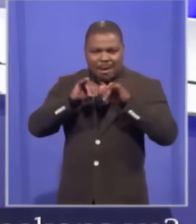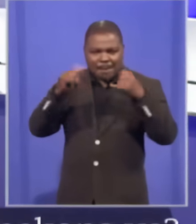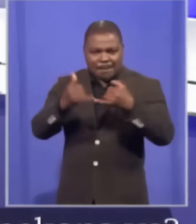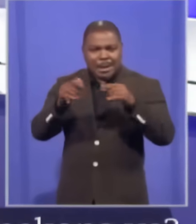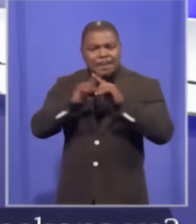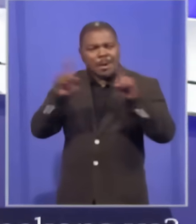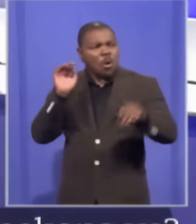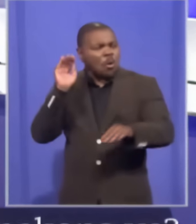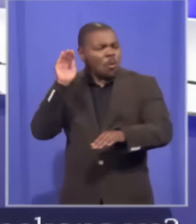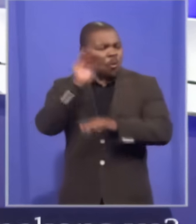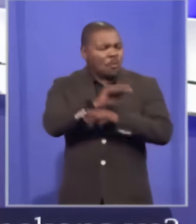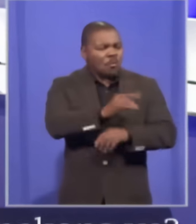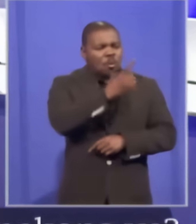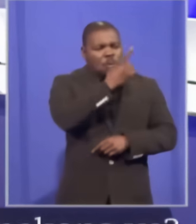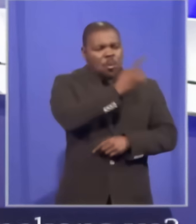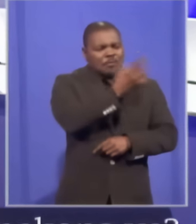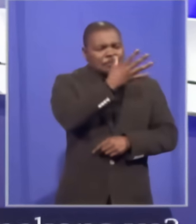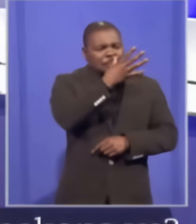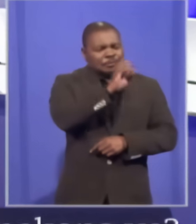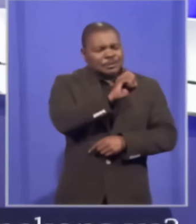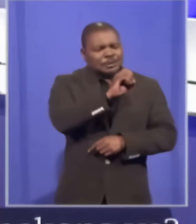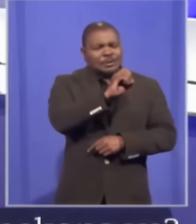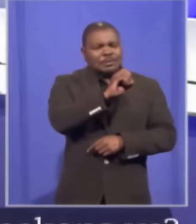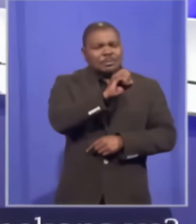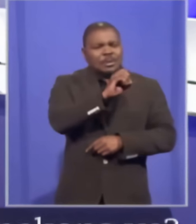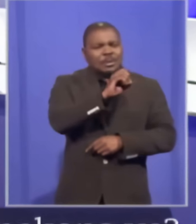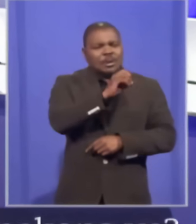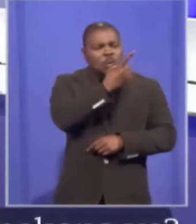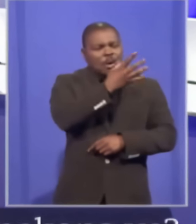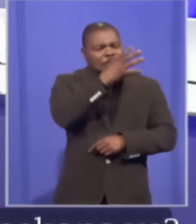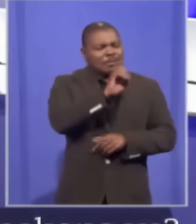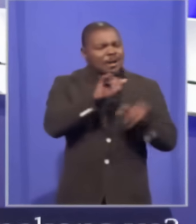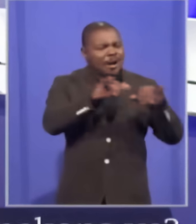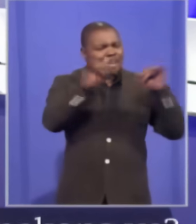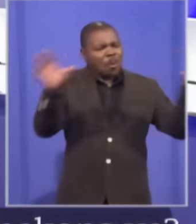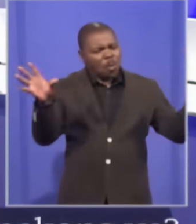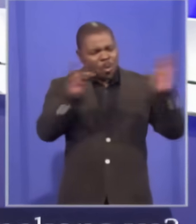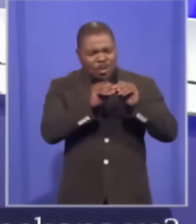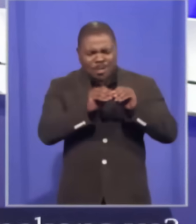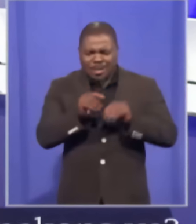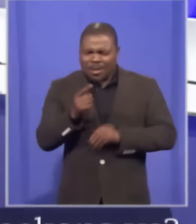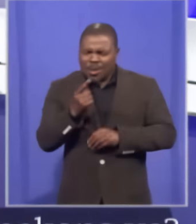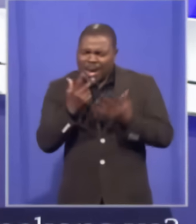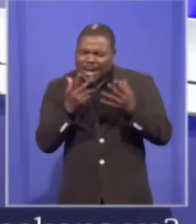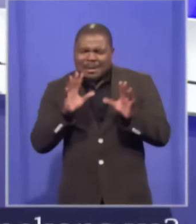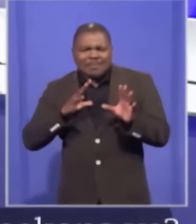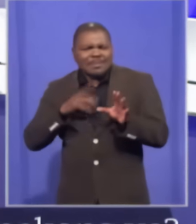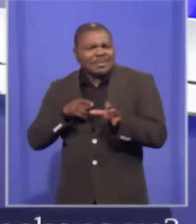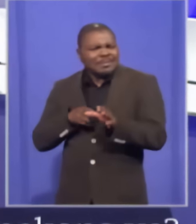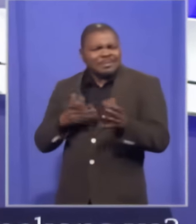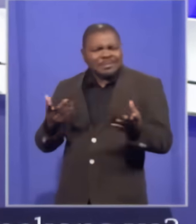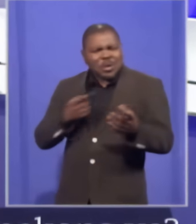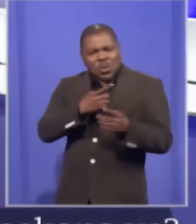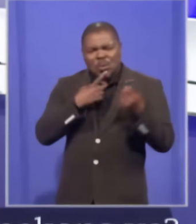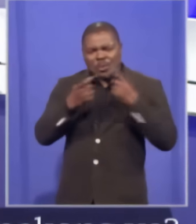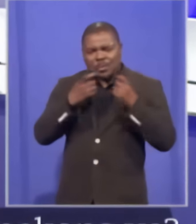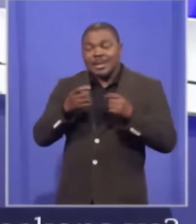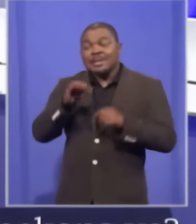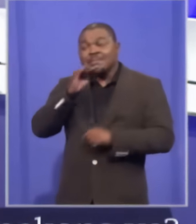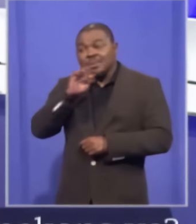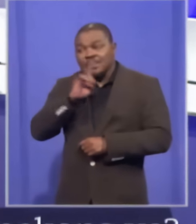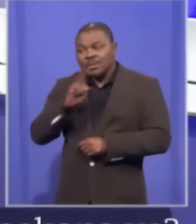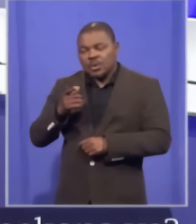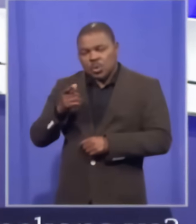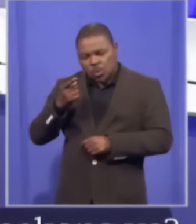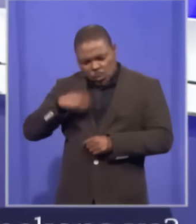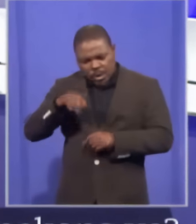feta tše 105 goba 150 e tloga e bontšha gore re tloga re lebeletše gore